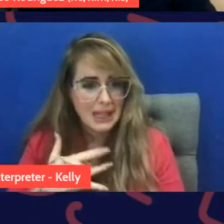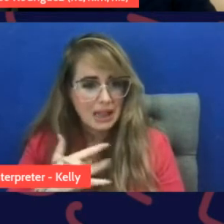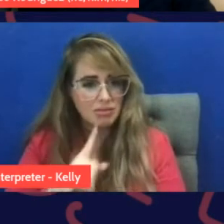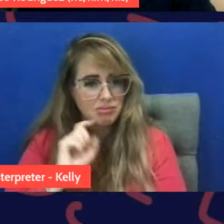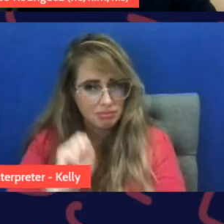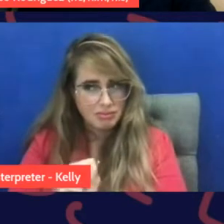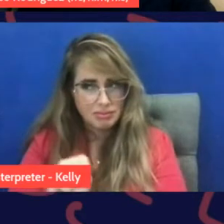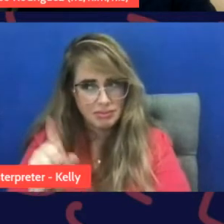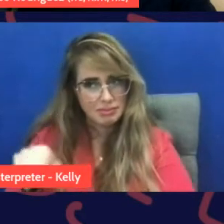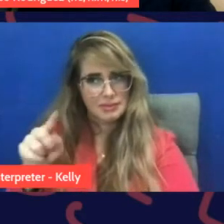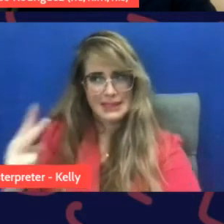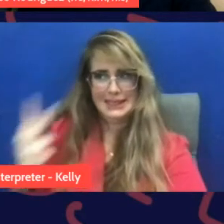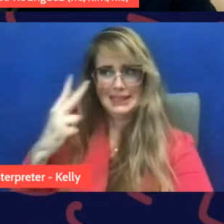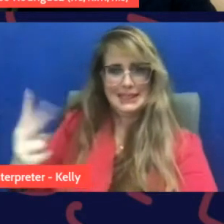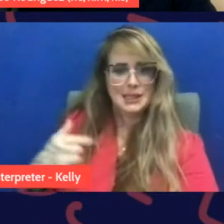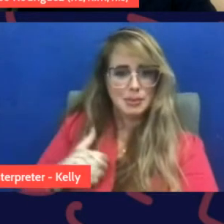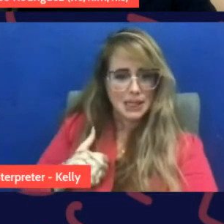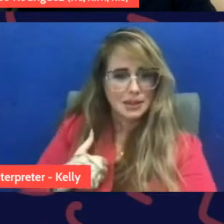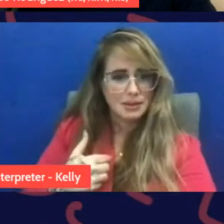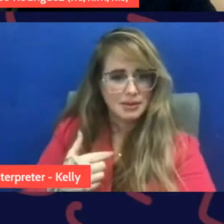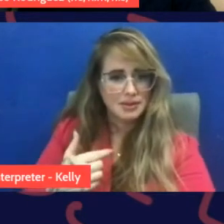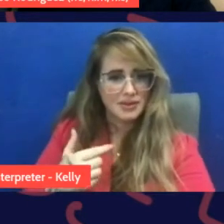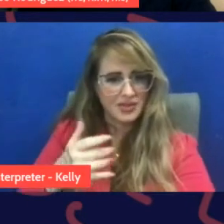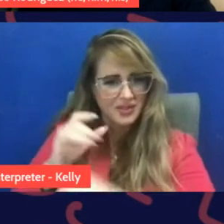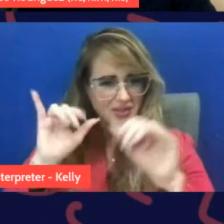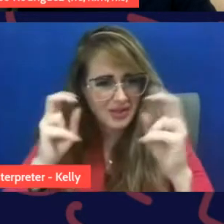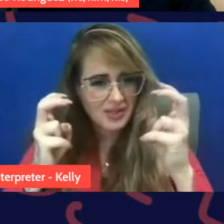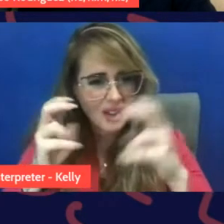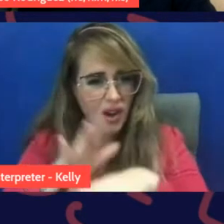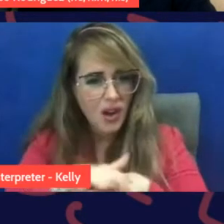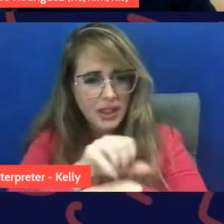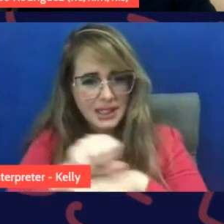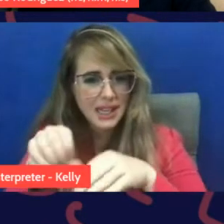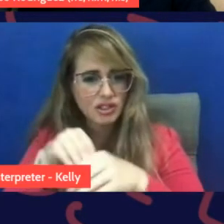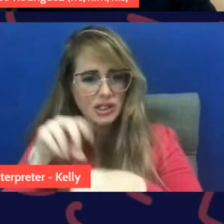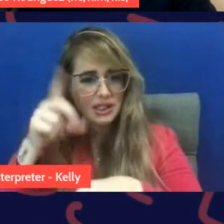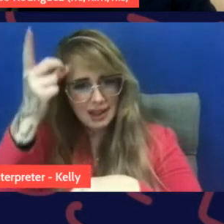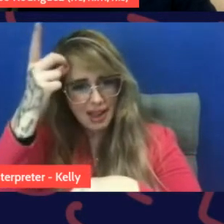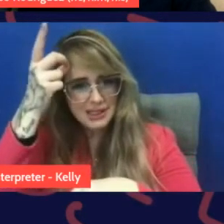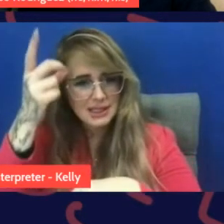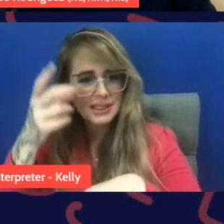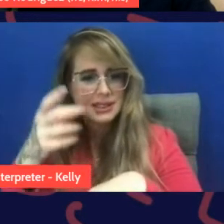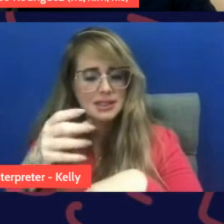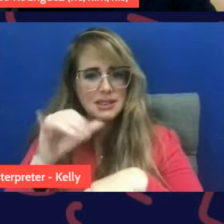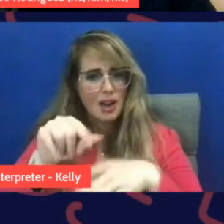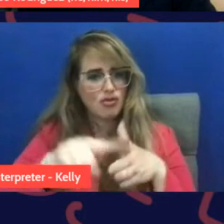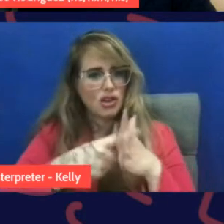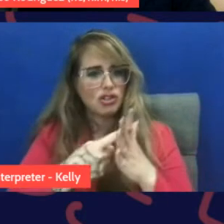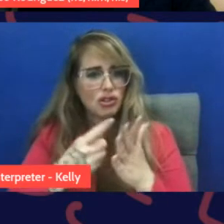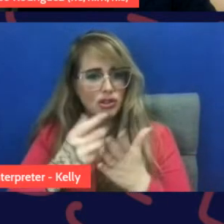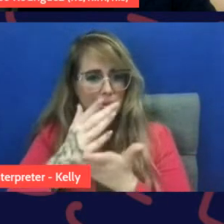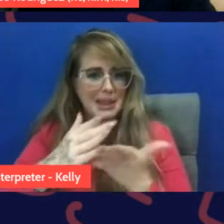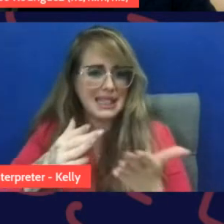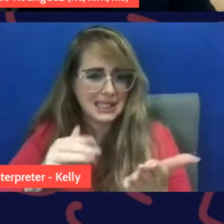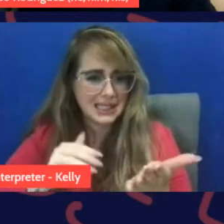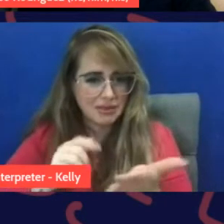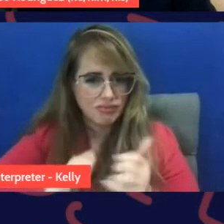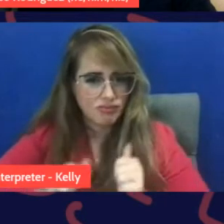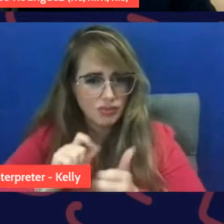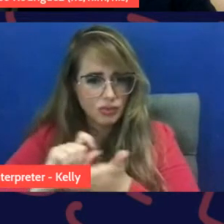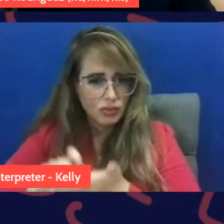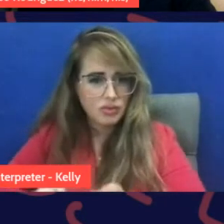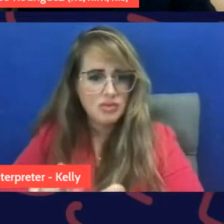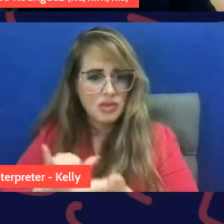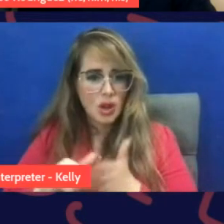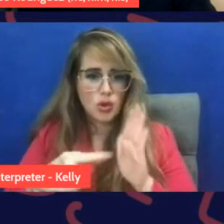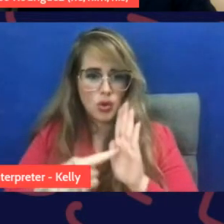on stage in Dallas in an original piece that was based on the experiences